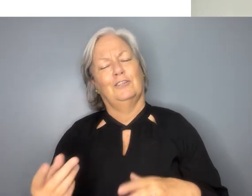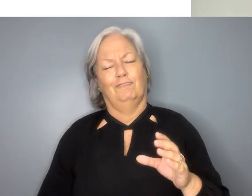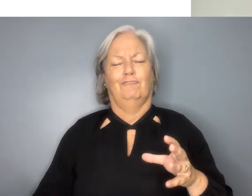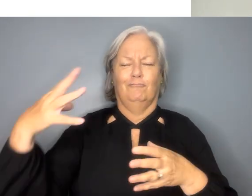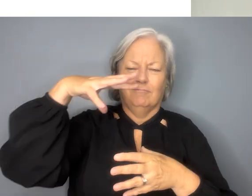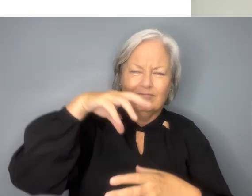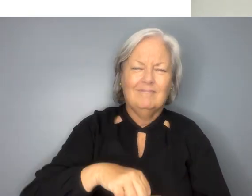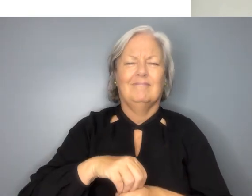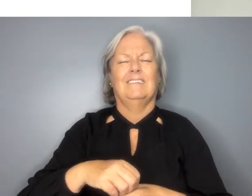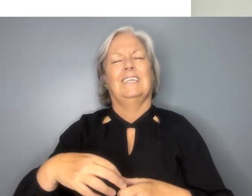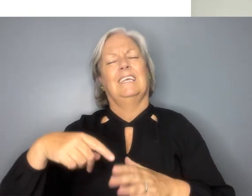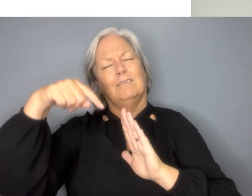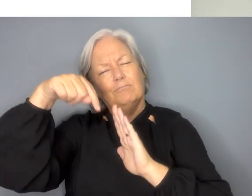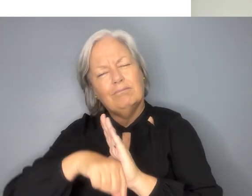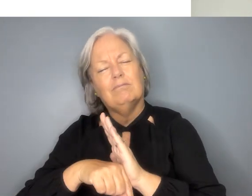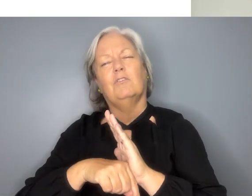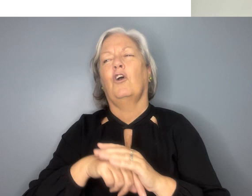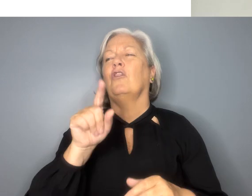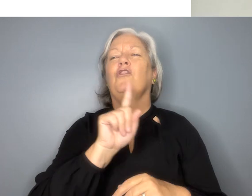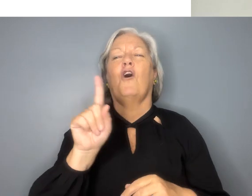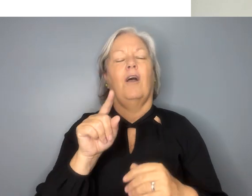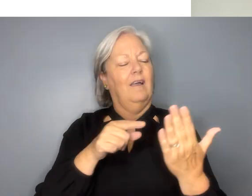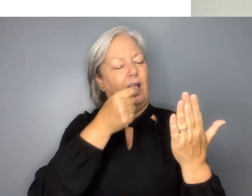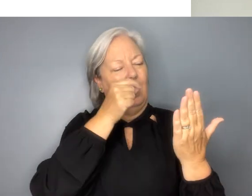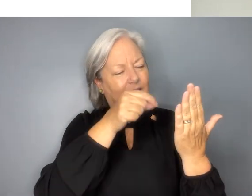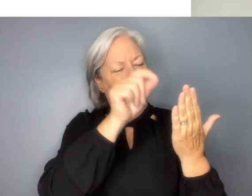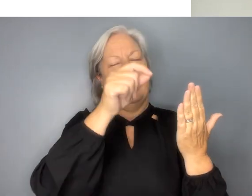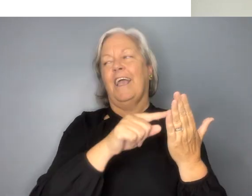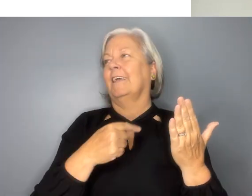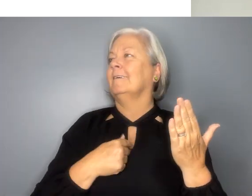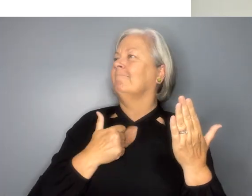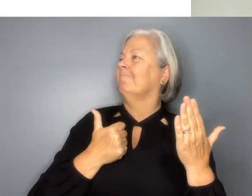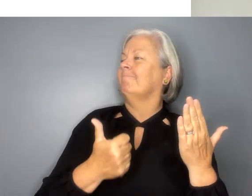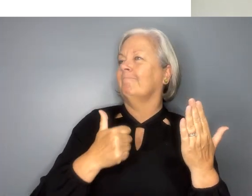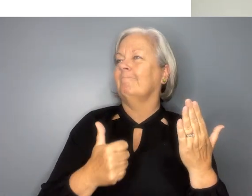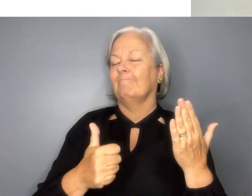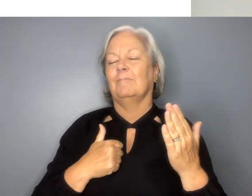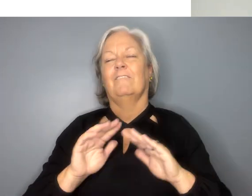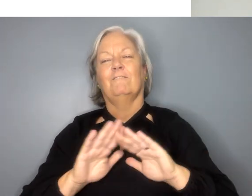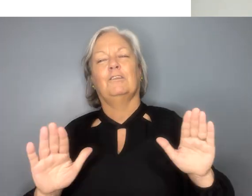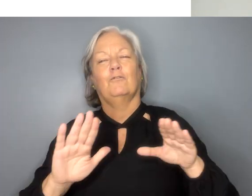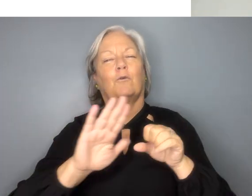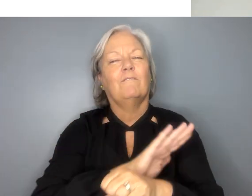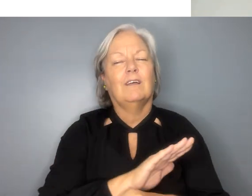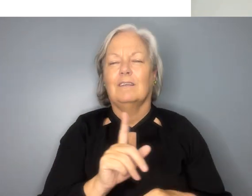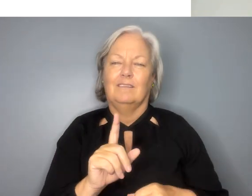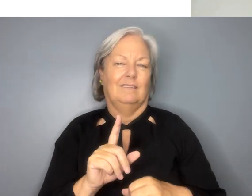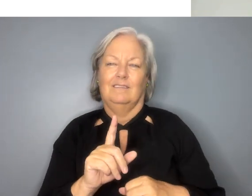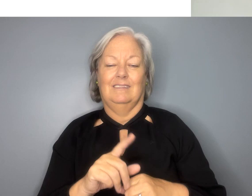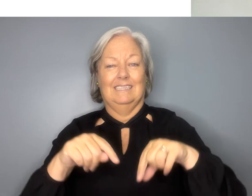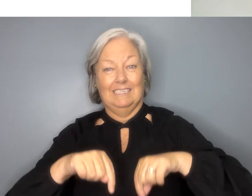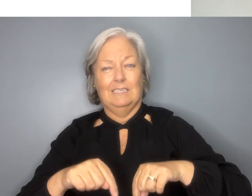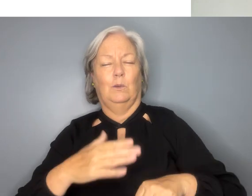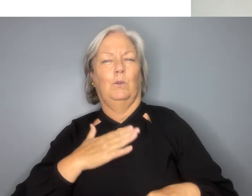holistic and comprehensive rather than just kind of ticking a box. And that, as we've discussed throughout this